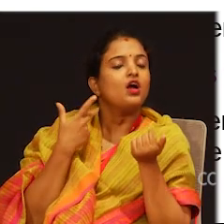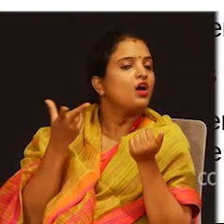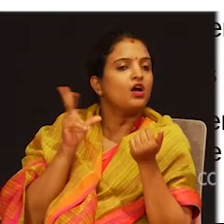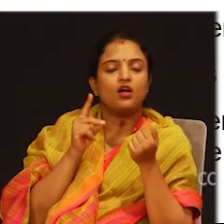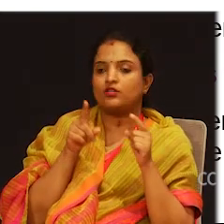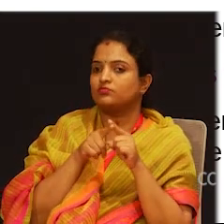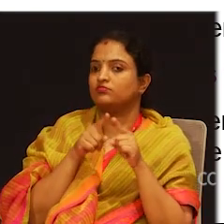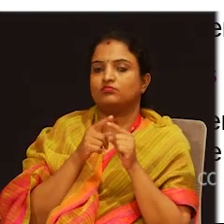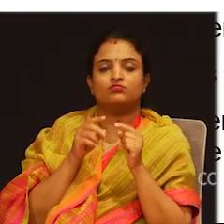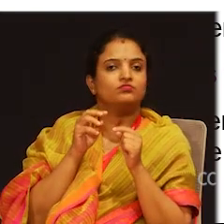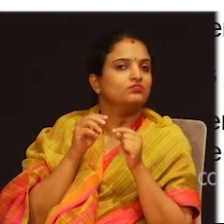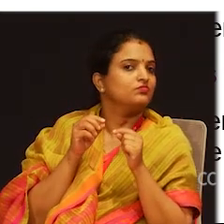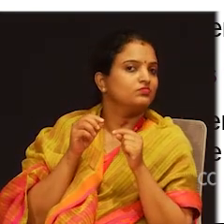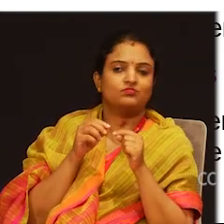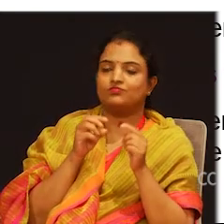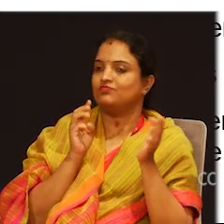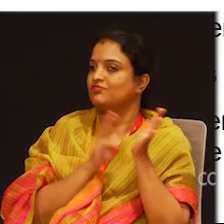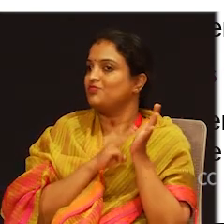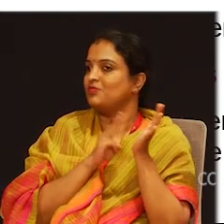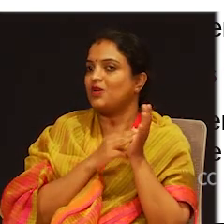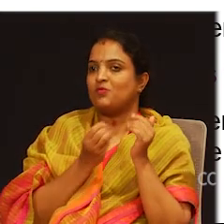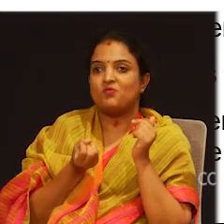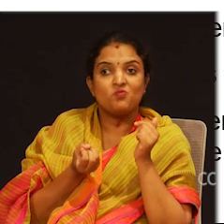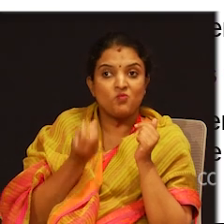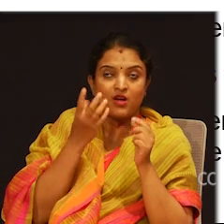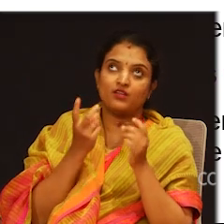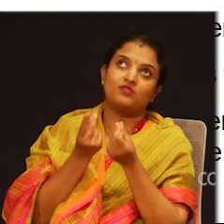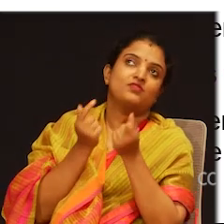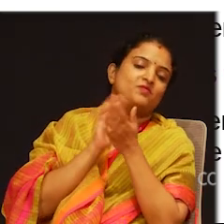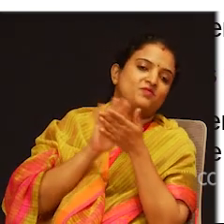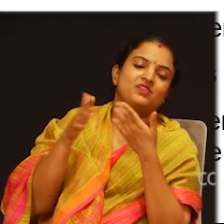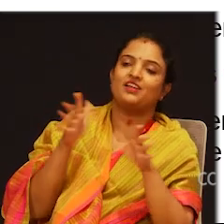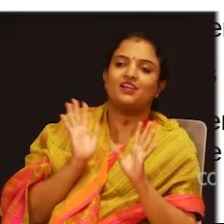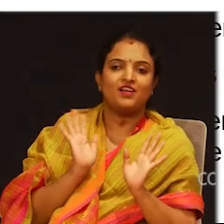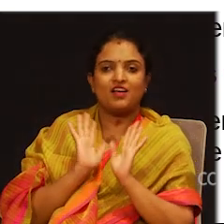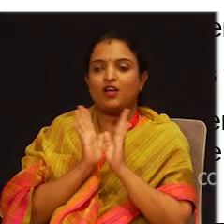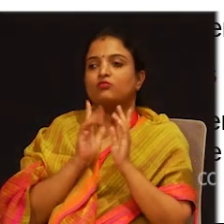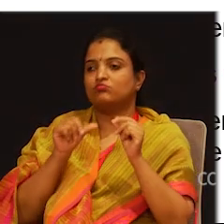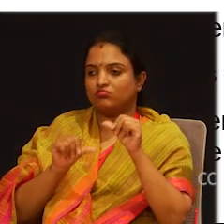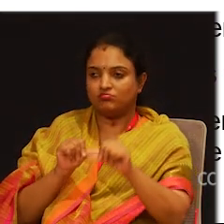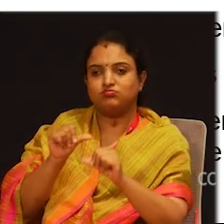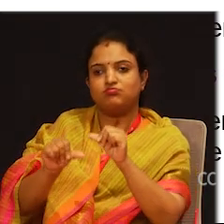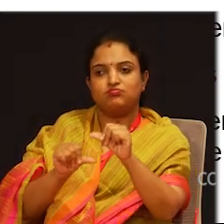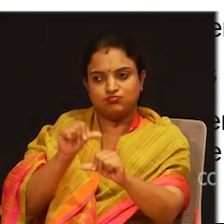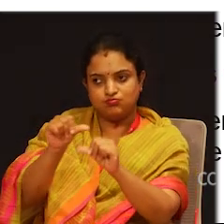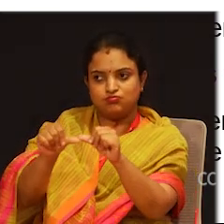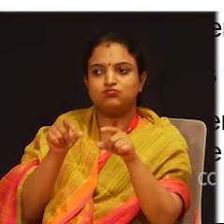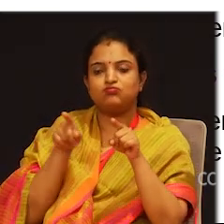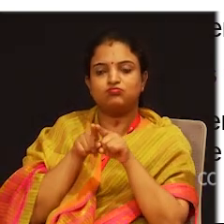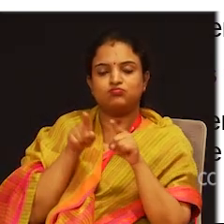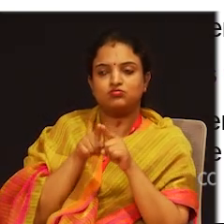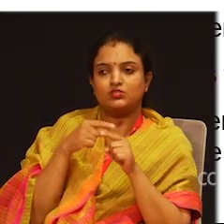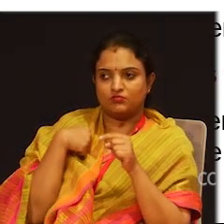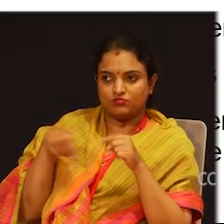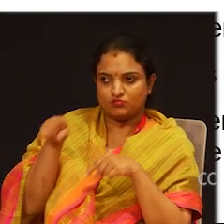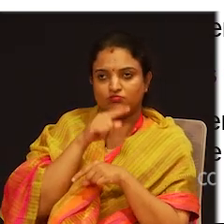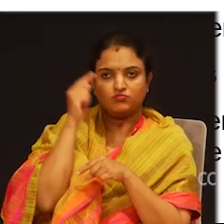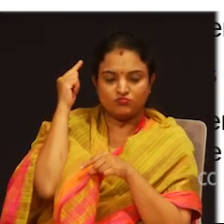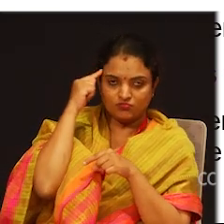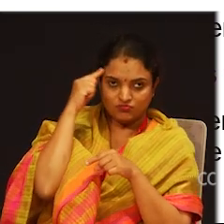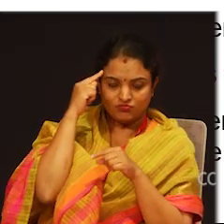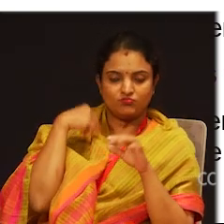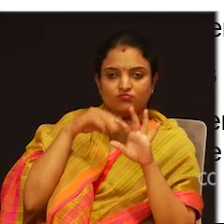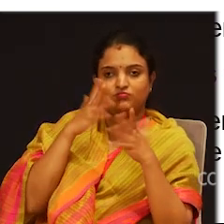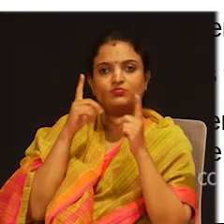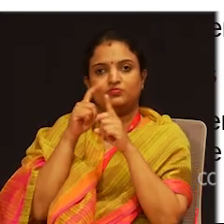on a Monday morning. It's a process that will take time for us to internalize, for us to think about and reflect. And I